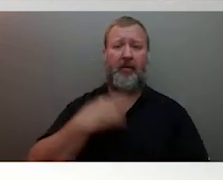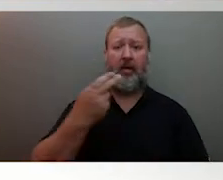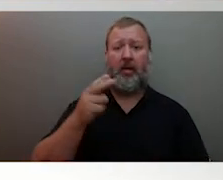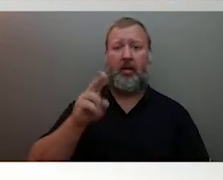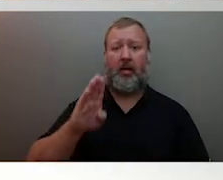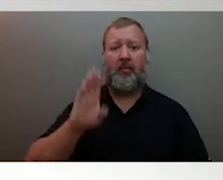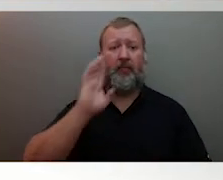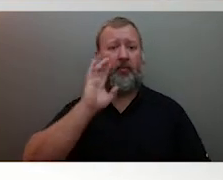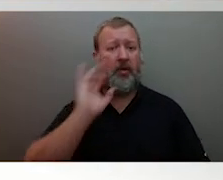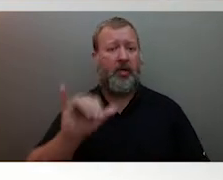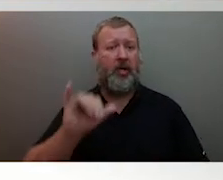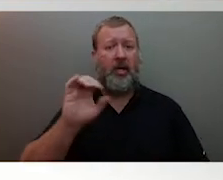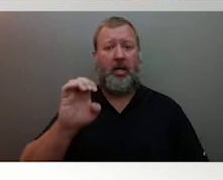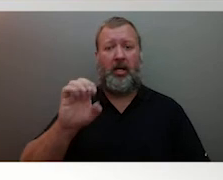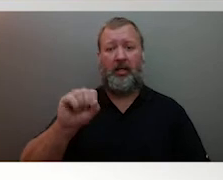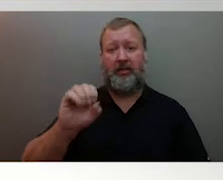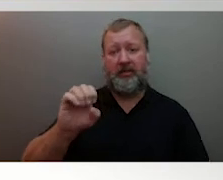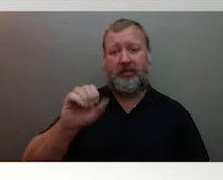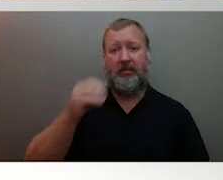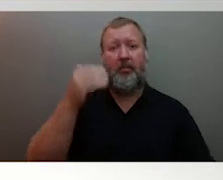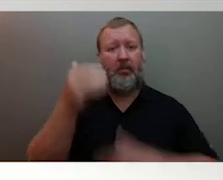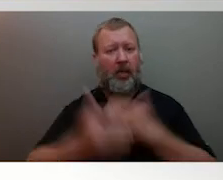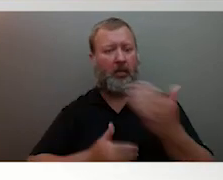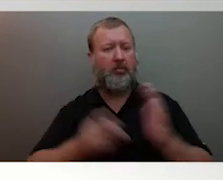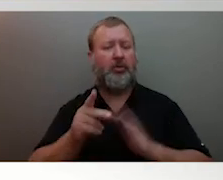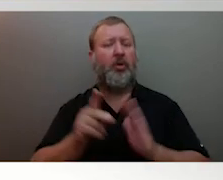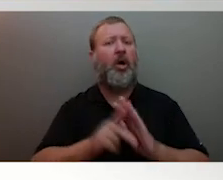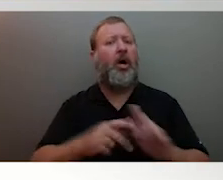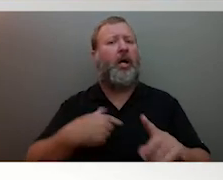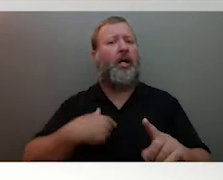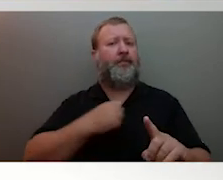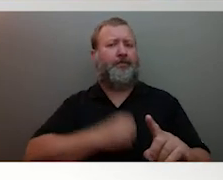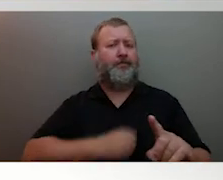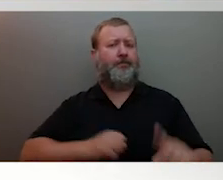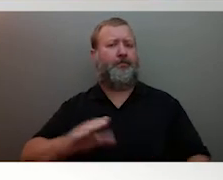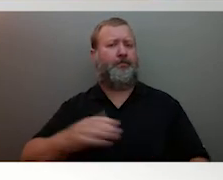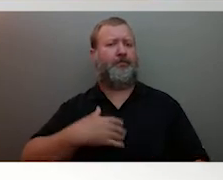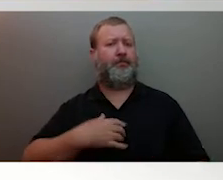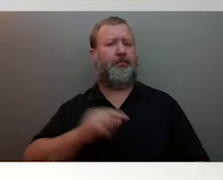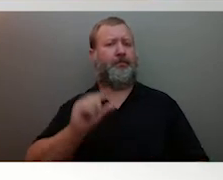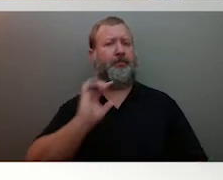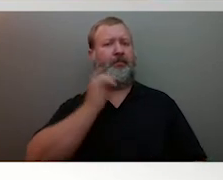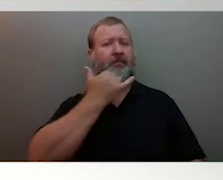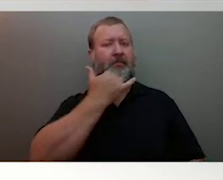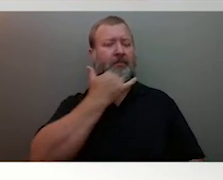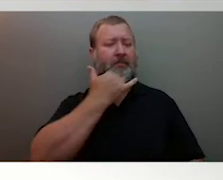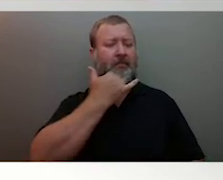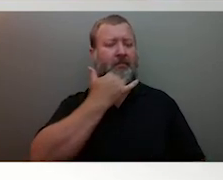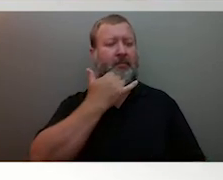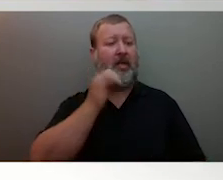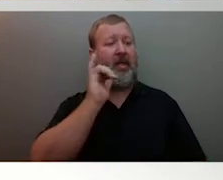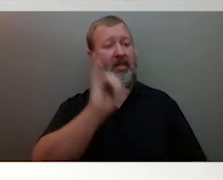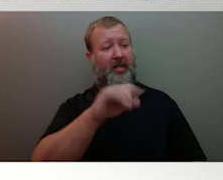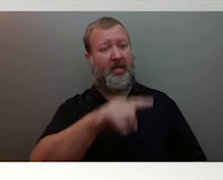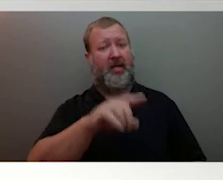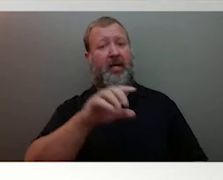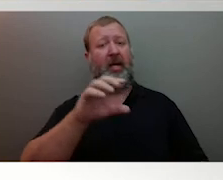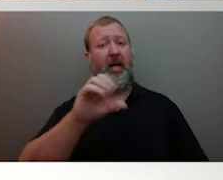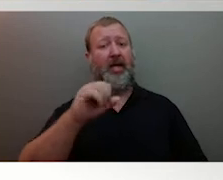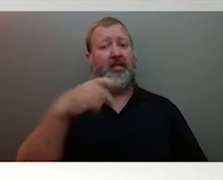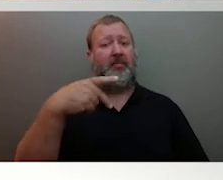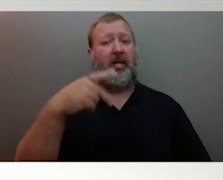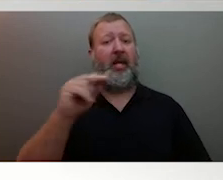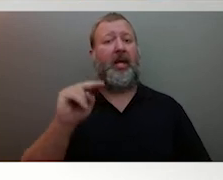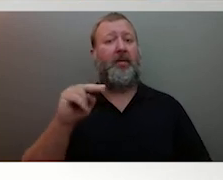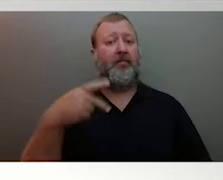that. ESE policies and procedures. Oh, I'm sorry. I made a little bit of a mistake. This is the SPMP where you